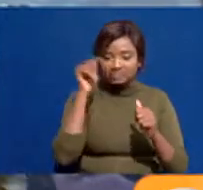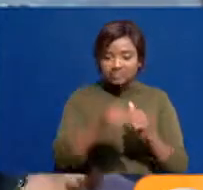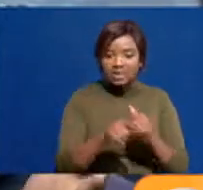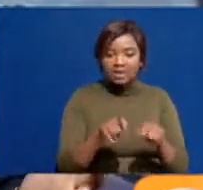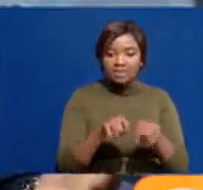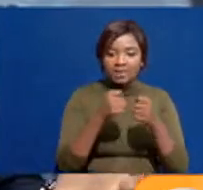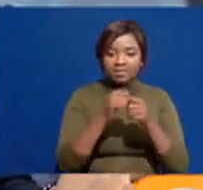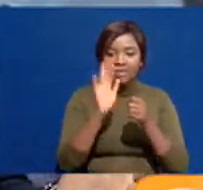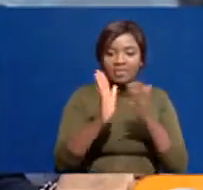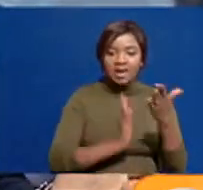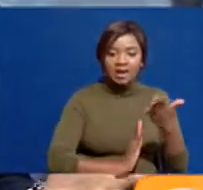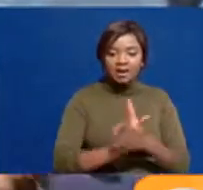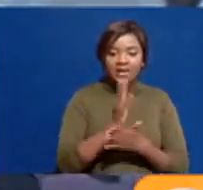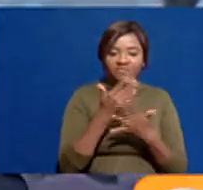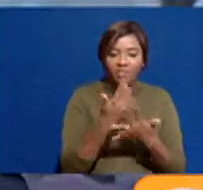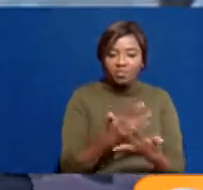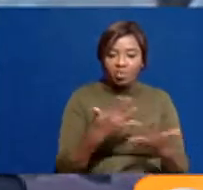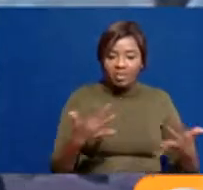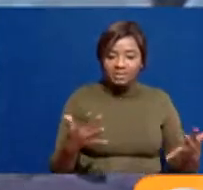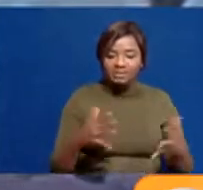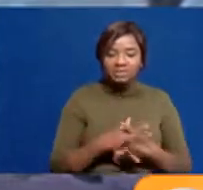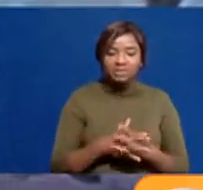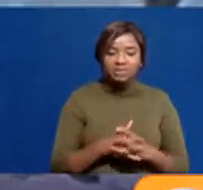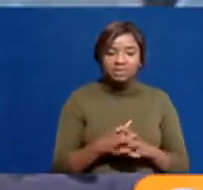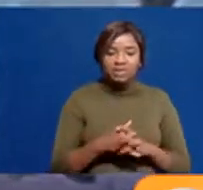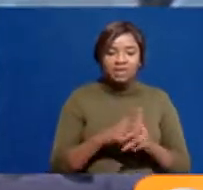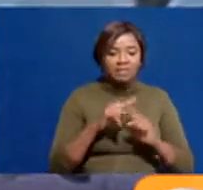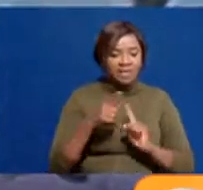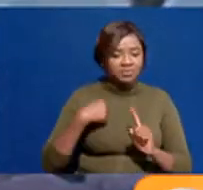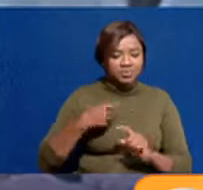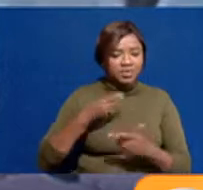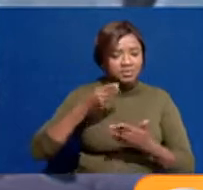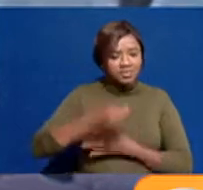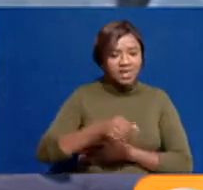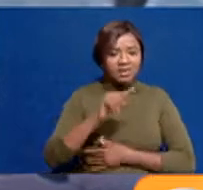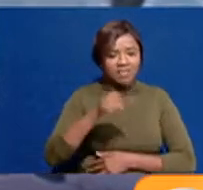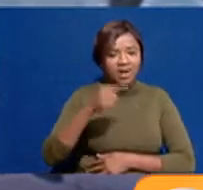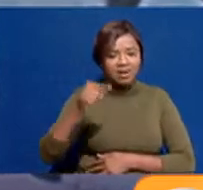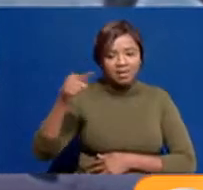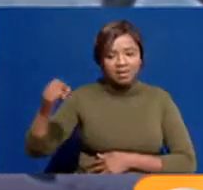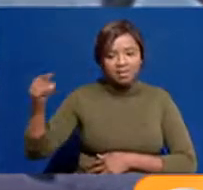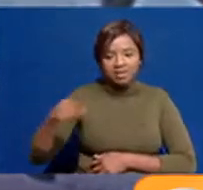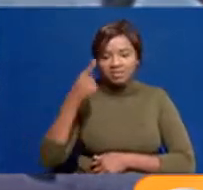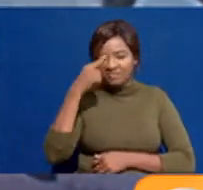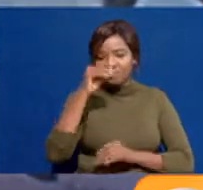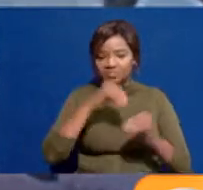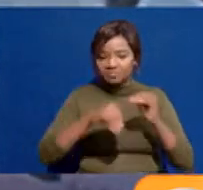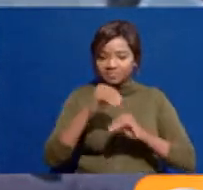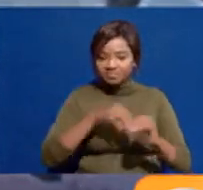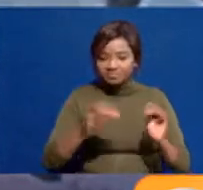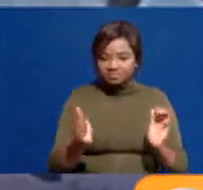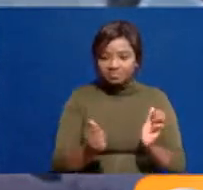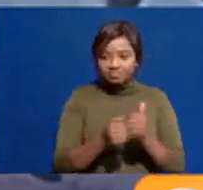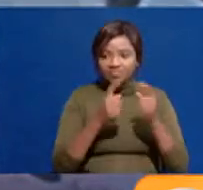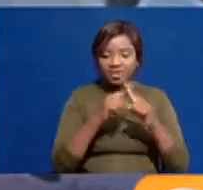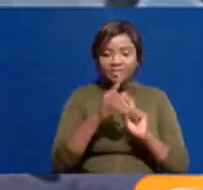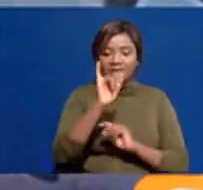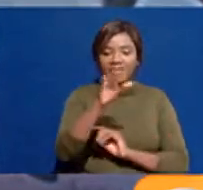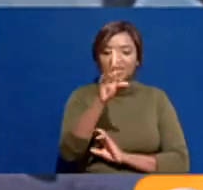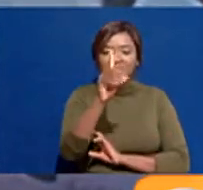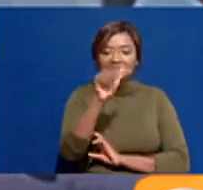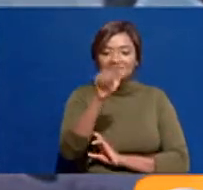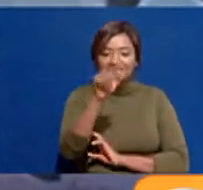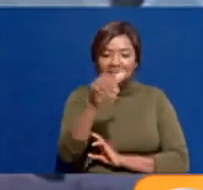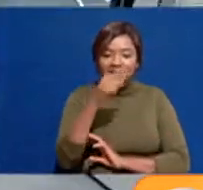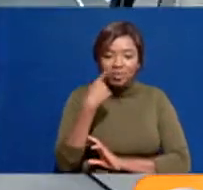Intellectual property rights. But what intellectual property right? Okay. When we have paid billions of shillings to be able to carry out an election, when that data was our own data. So